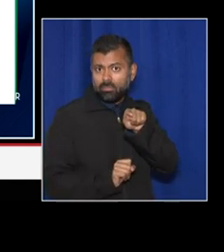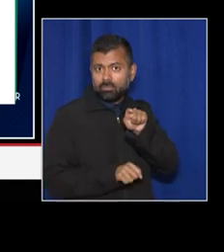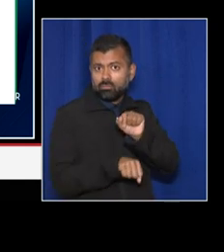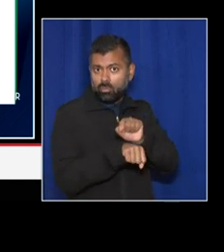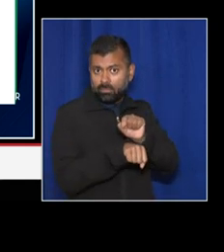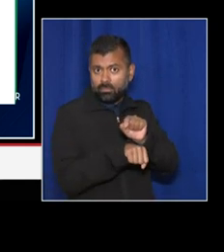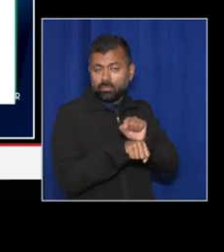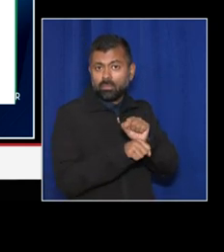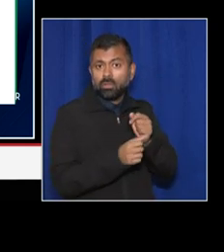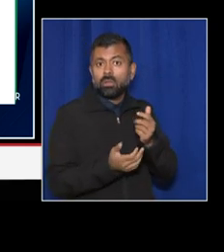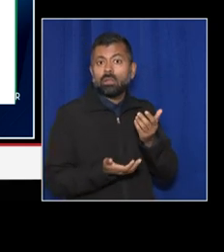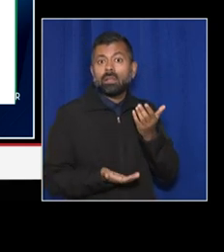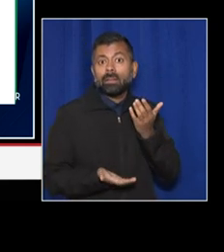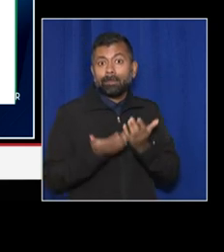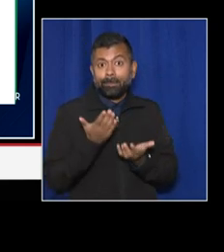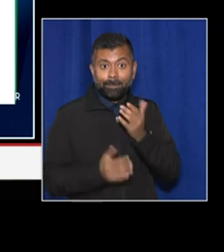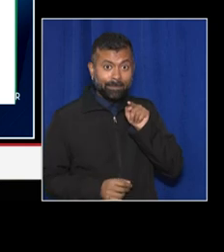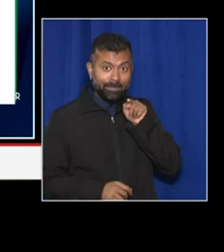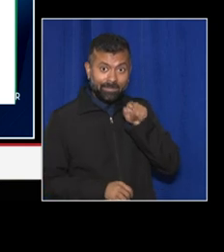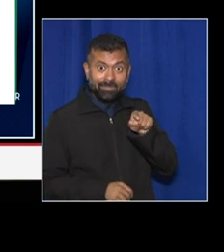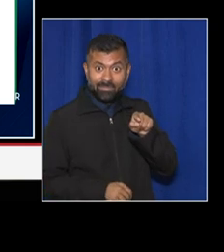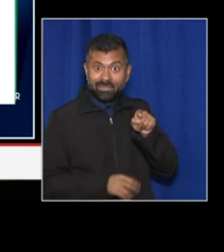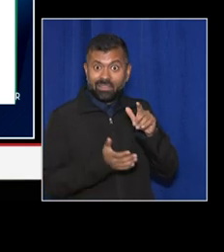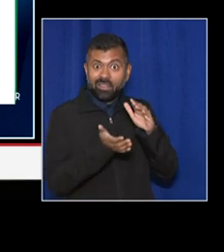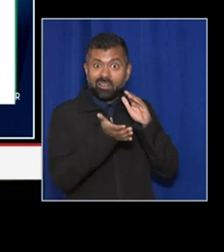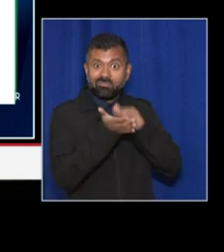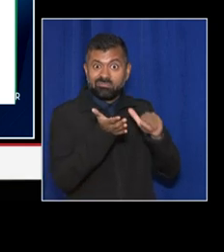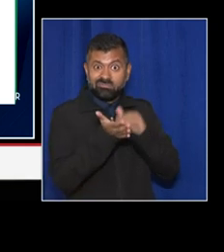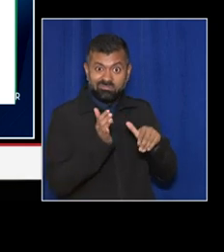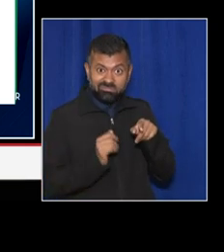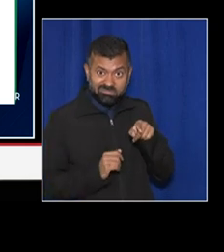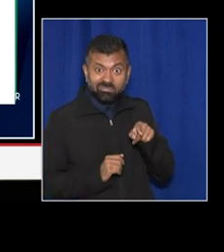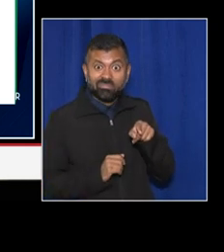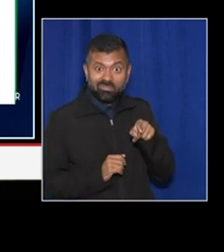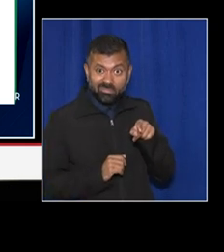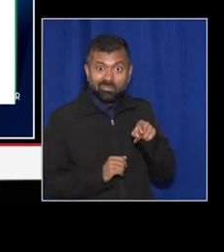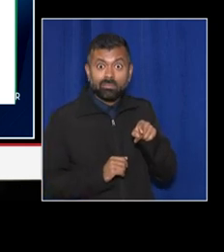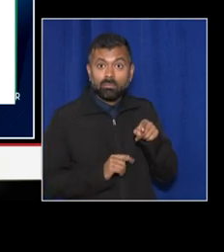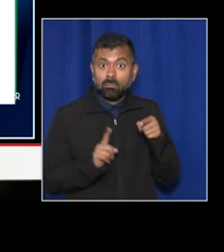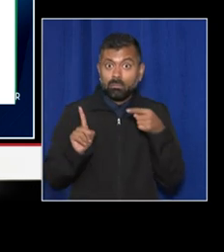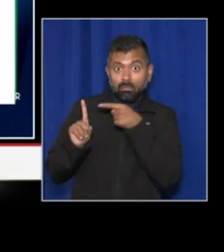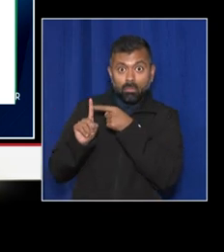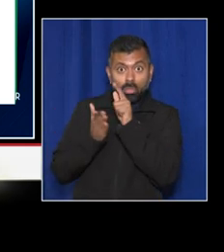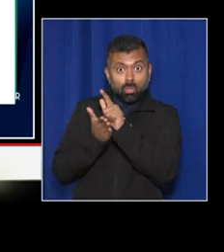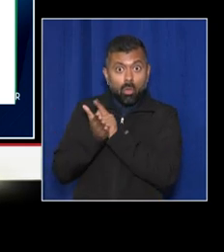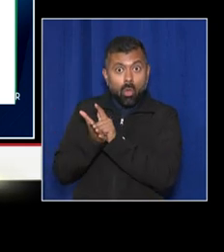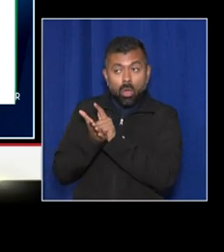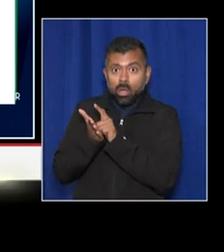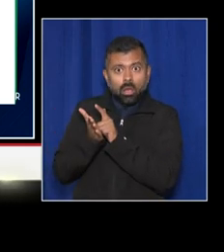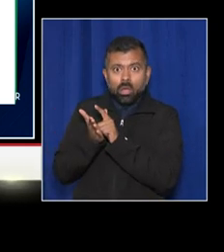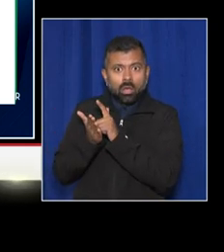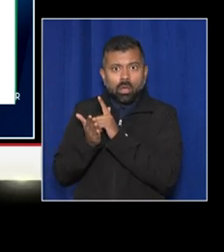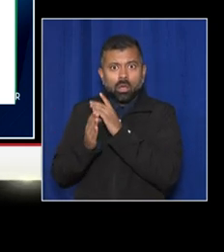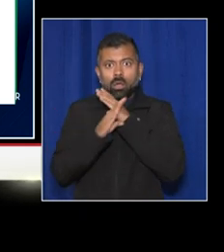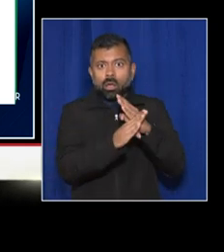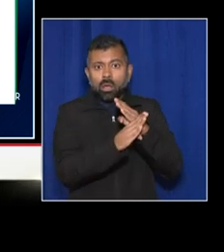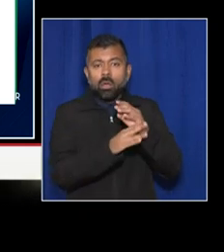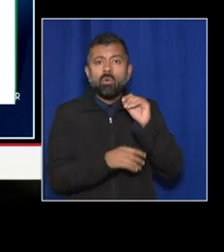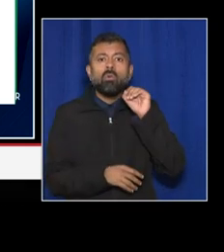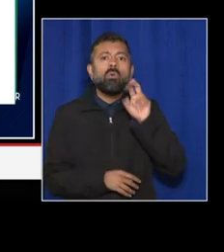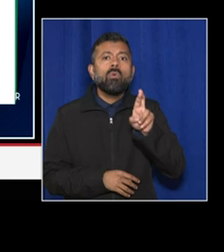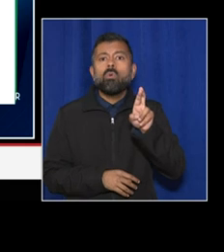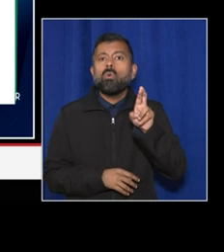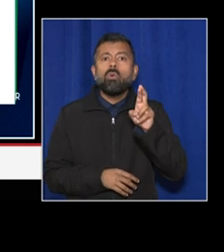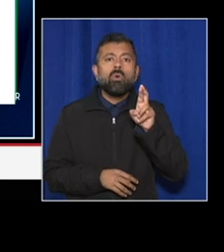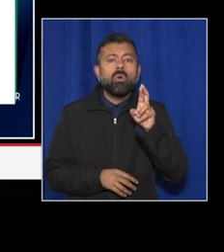them to ensure legality. And the administration could pause building consolidations.